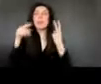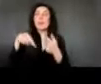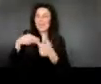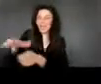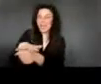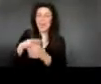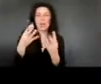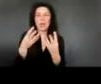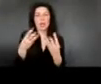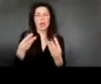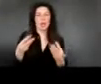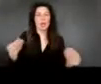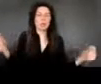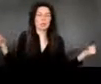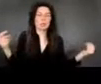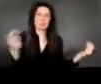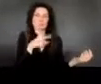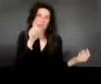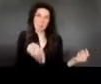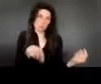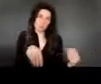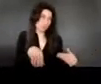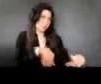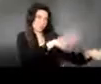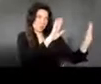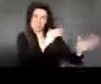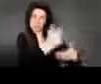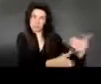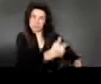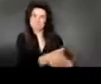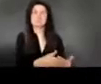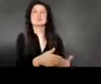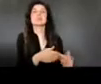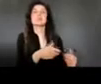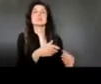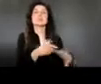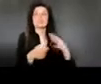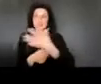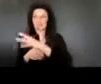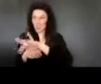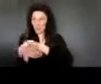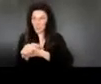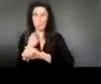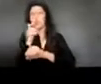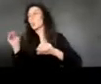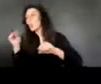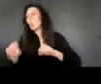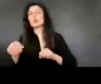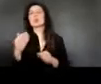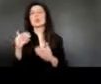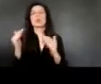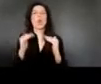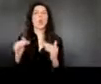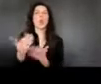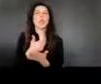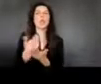their place, the new low-income families came from Anatolia. They lived there for a while, but then in